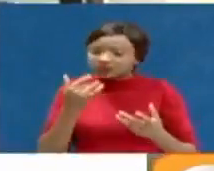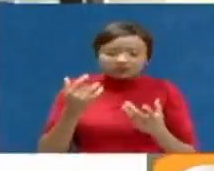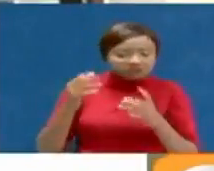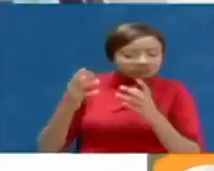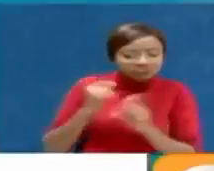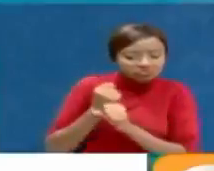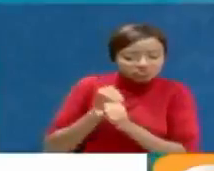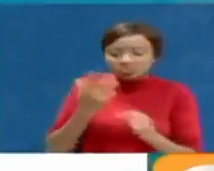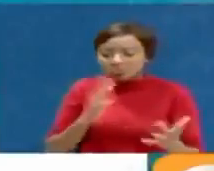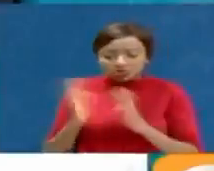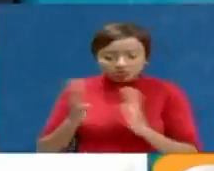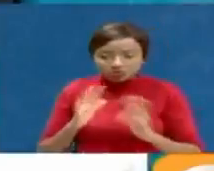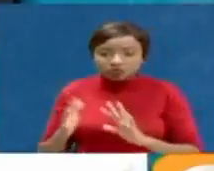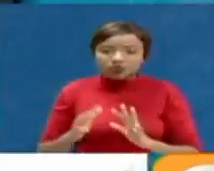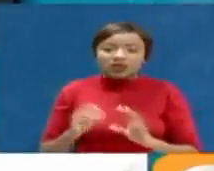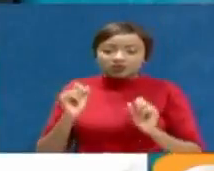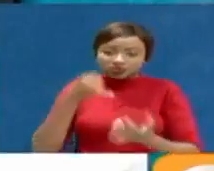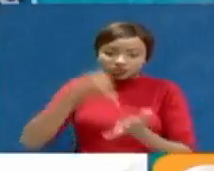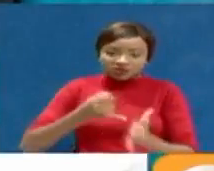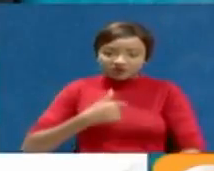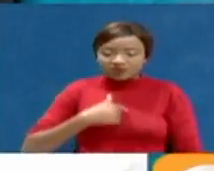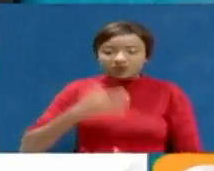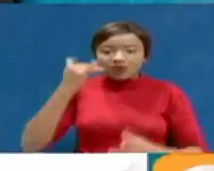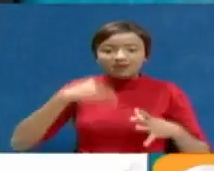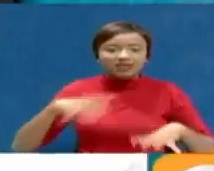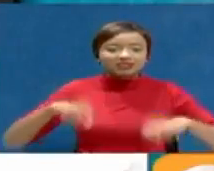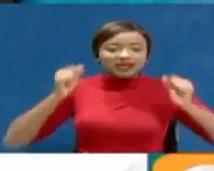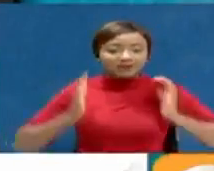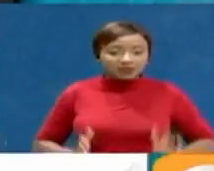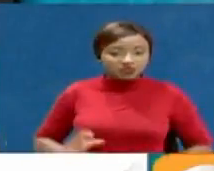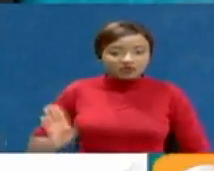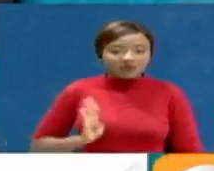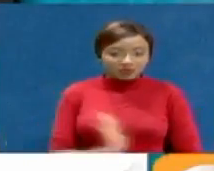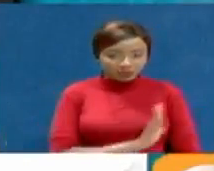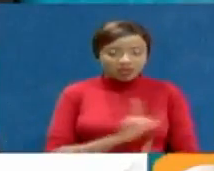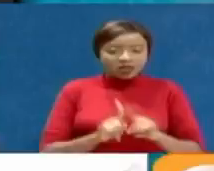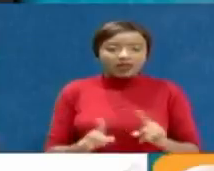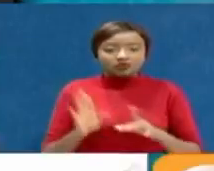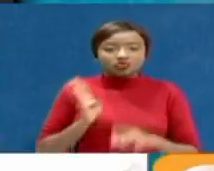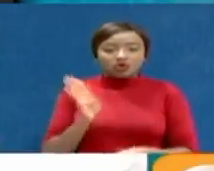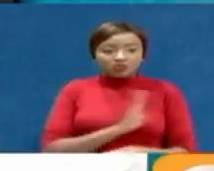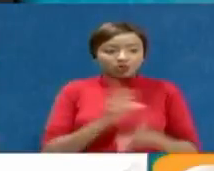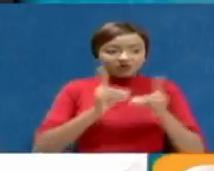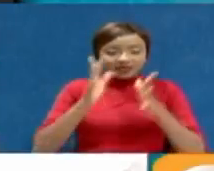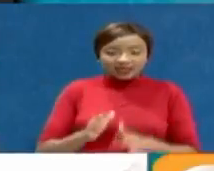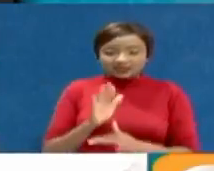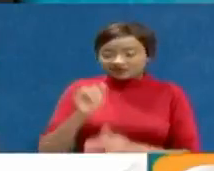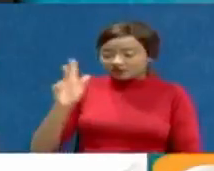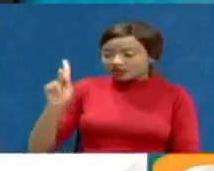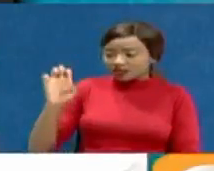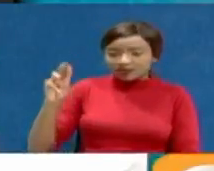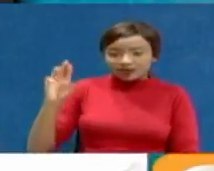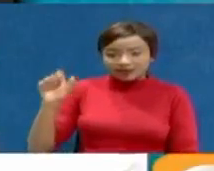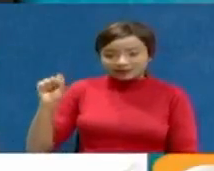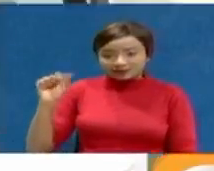those investigations, I'm sure they shall involve me as the chairman of the board and maybe the board of directors of KEMSA, so that we can then be